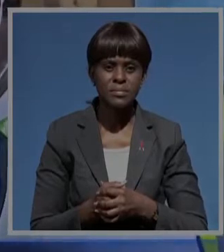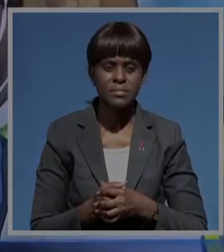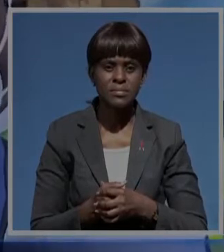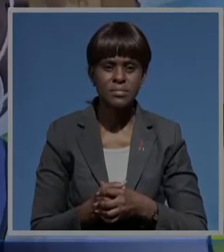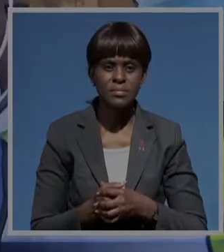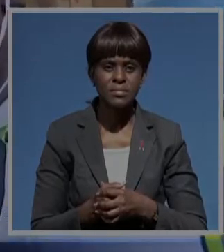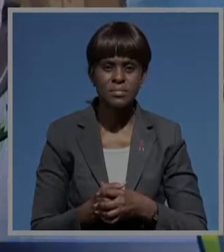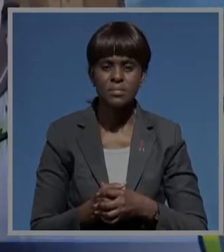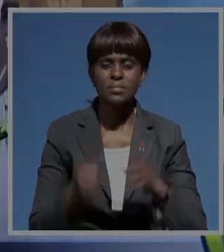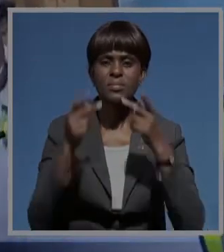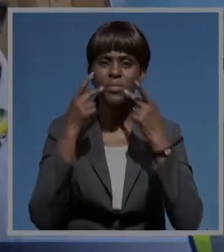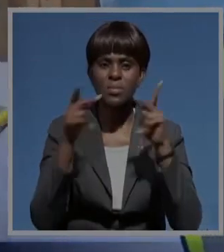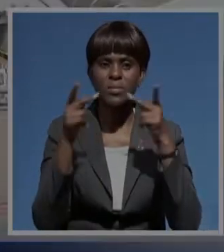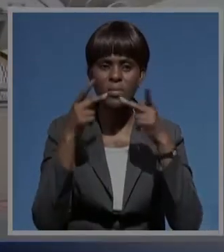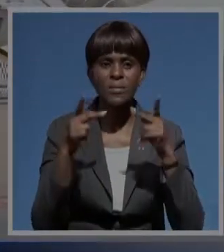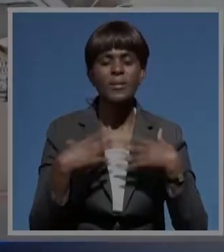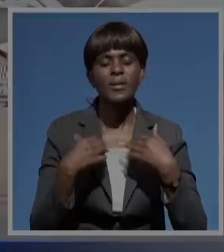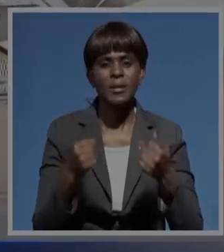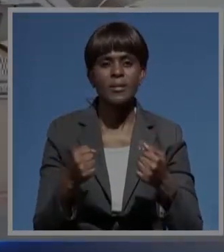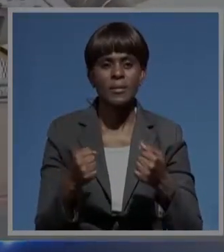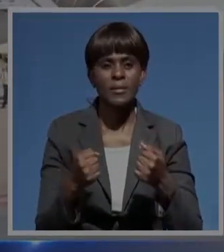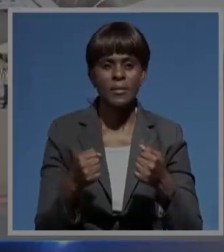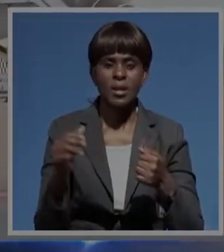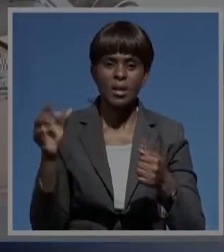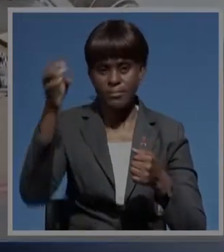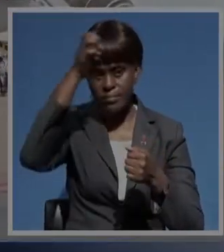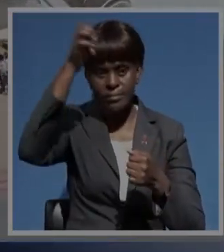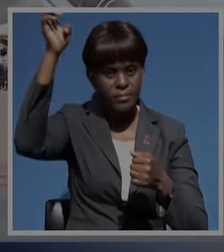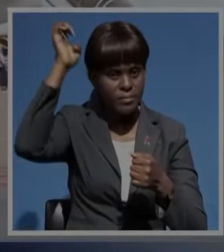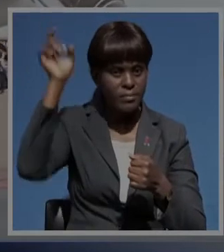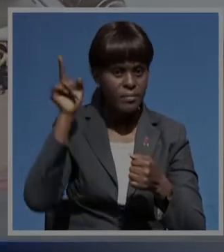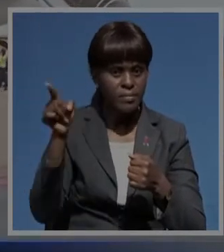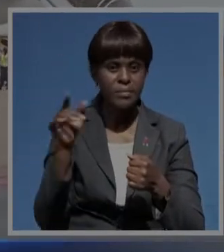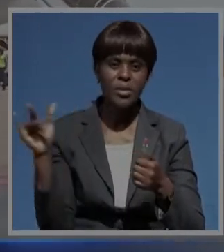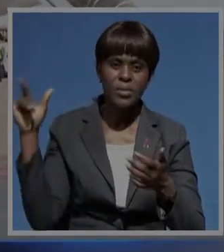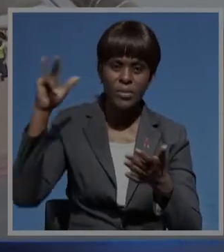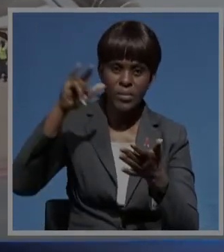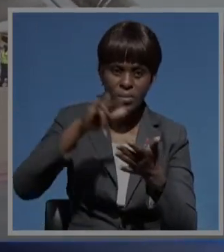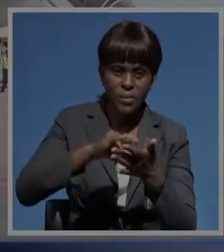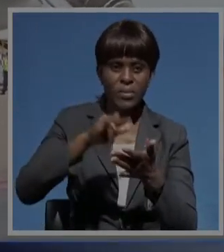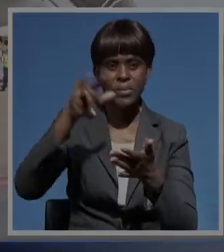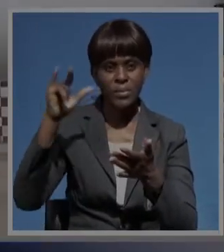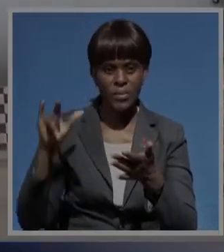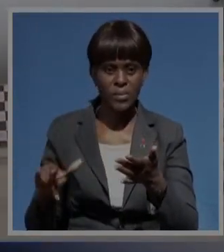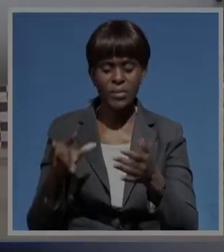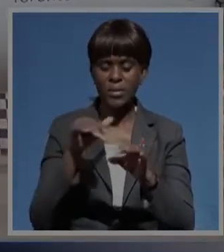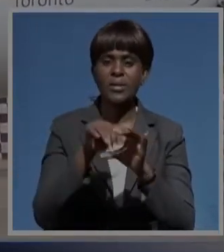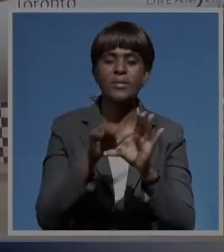stream for COVID-19. With Ethiopian Airways being one of the two remaining airlines still flying into